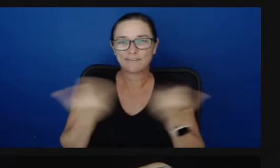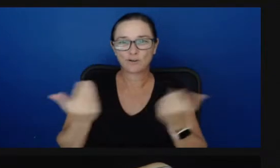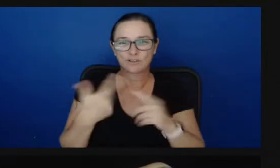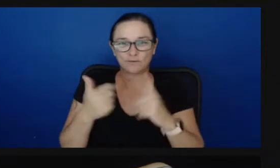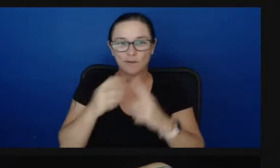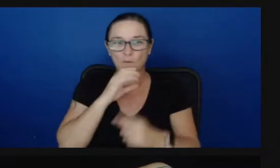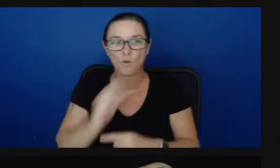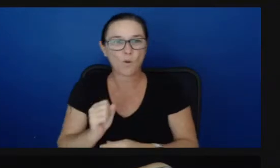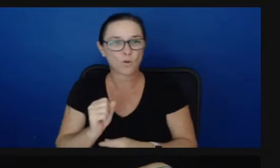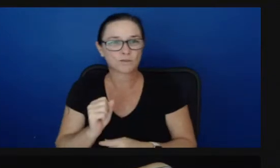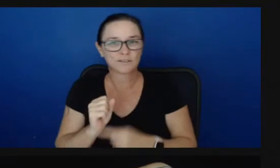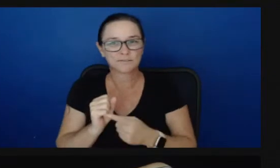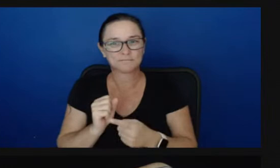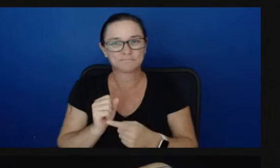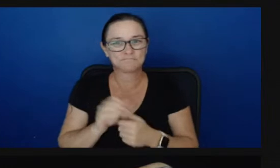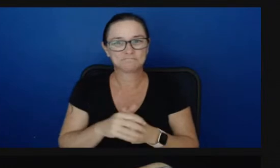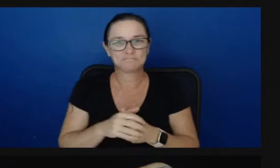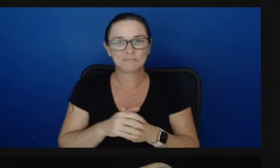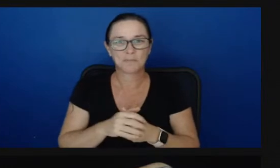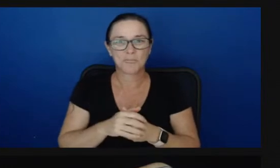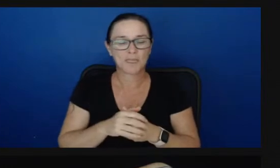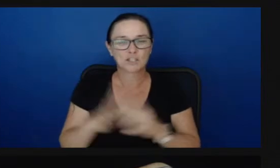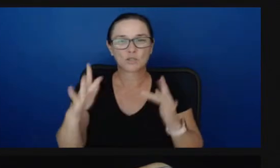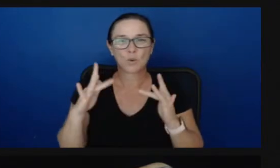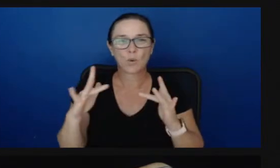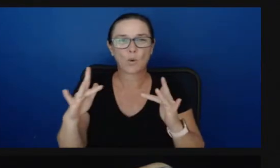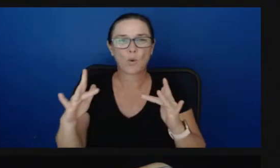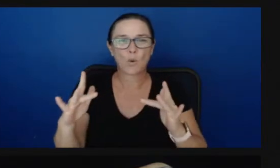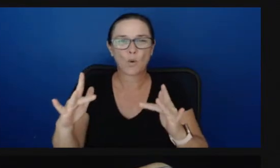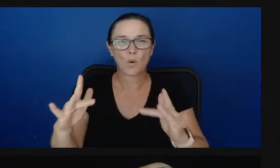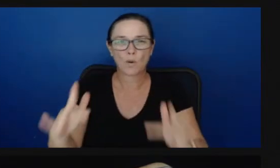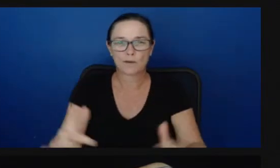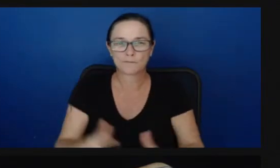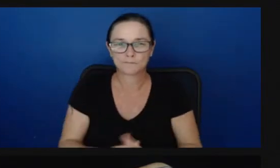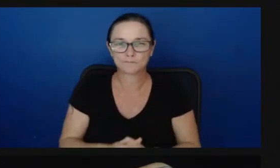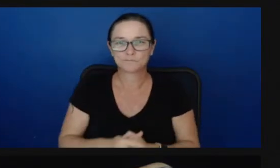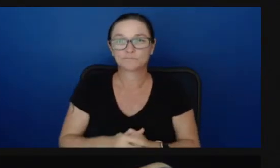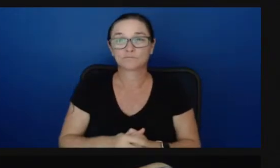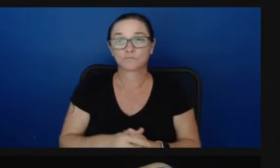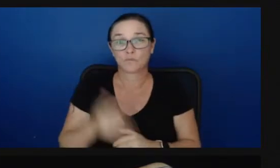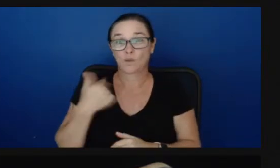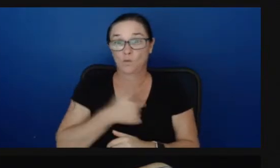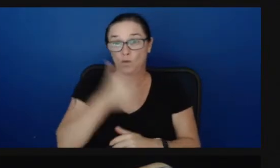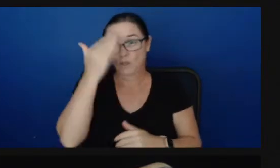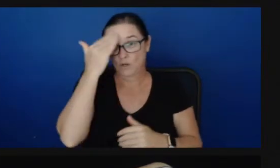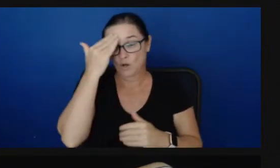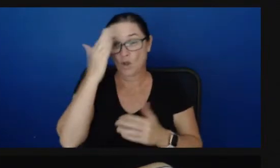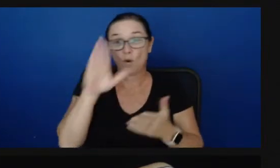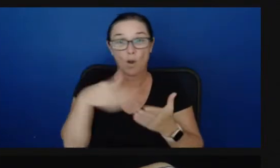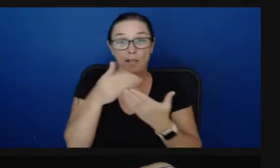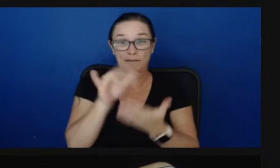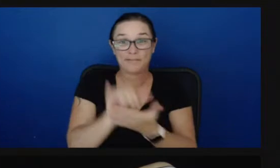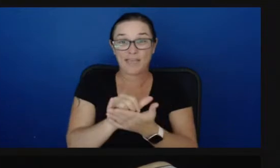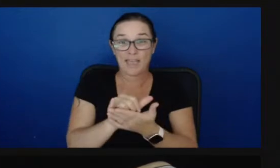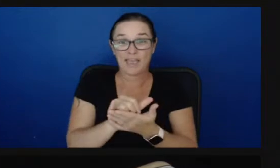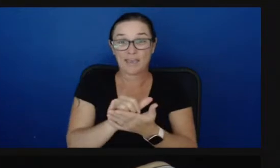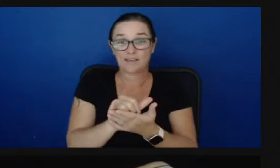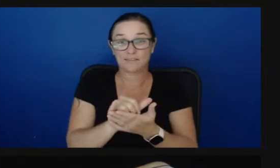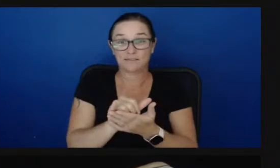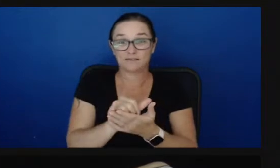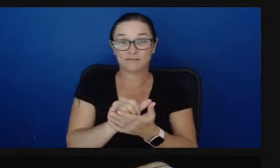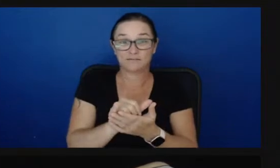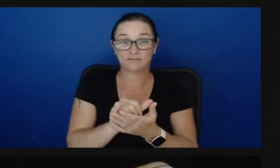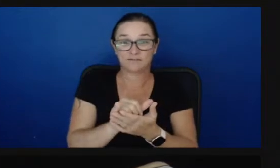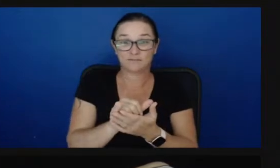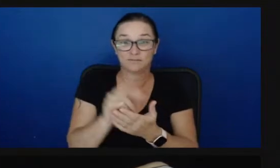the same, just a bunch of barren lava out there. Although we know that all this area, all through here, was